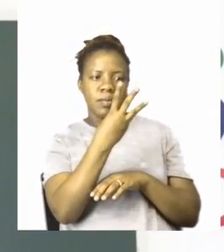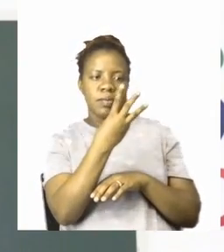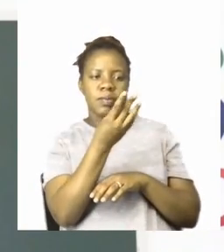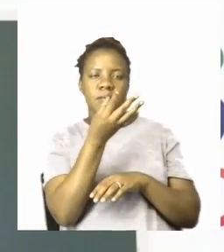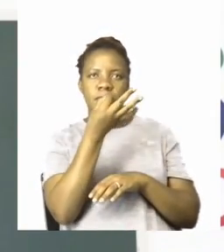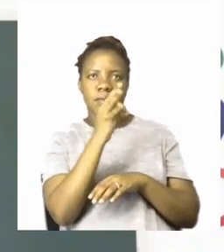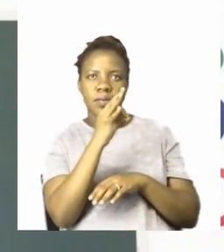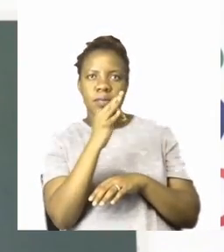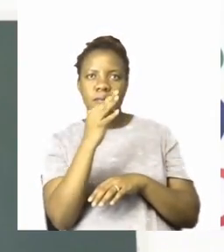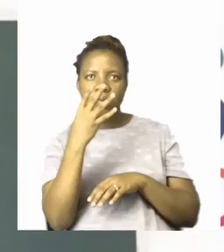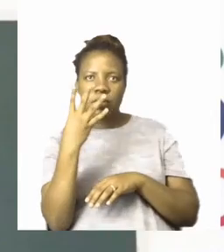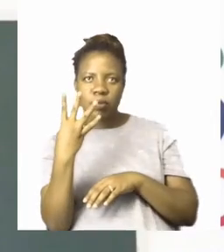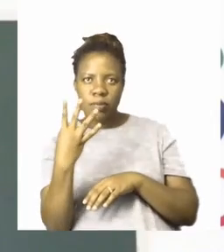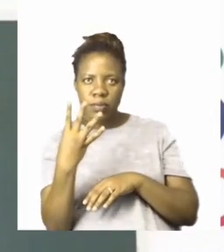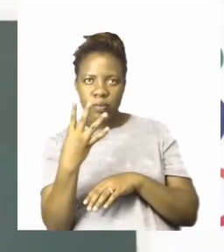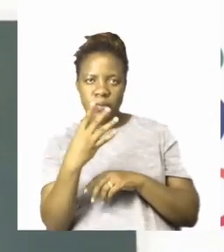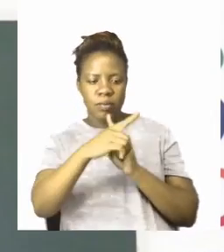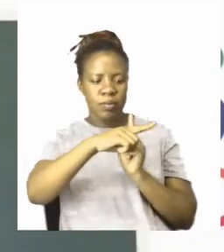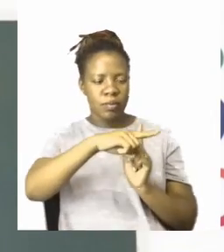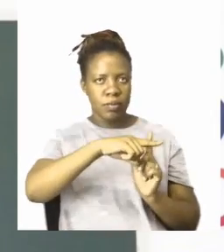394 plus